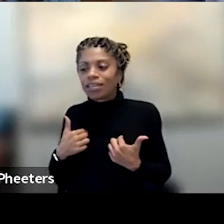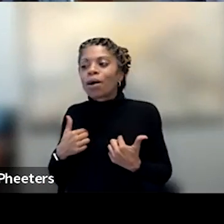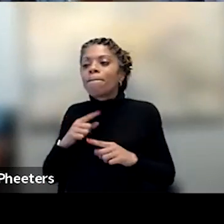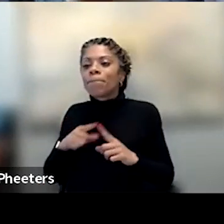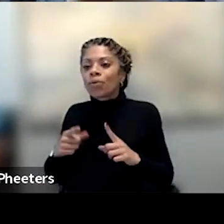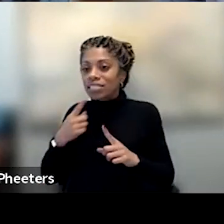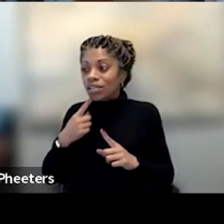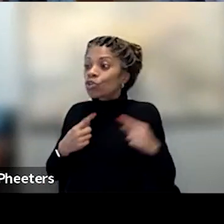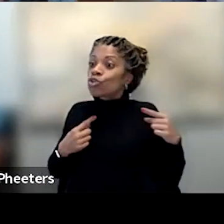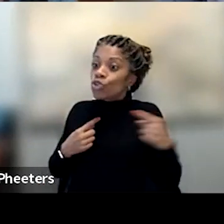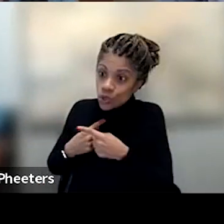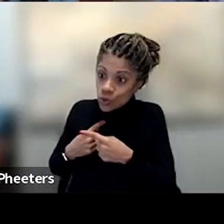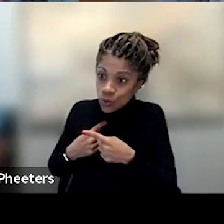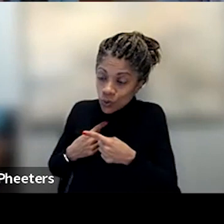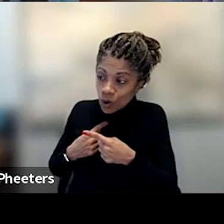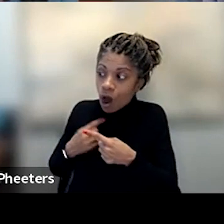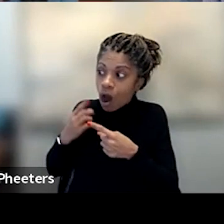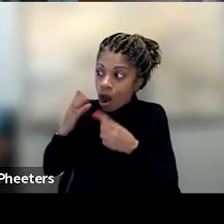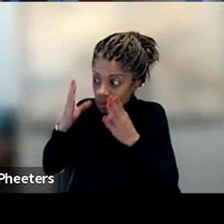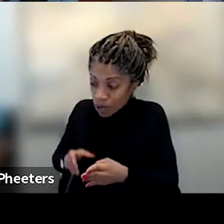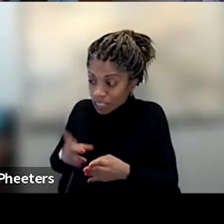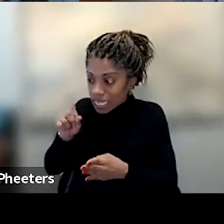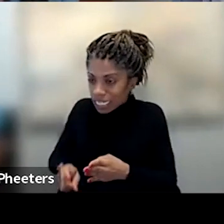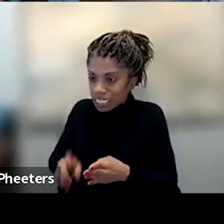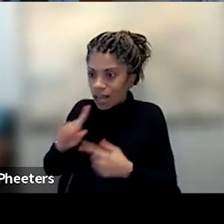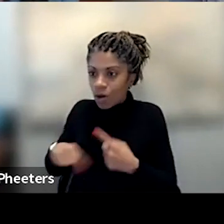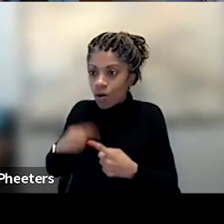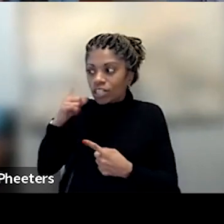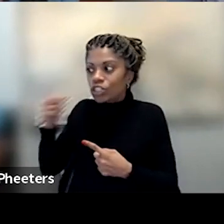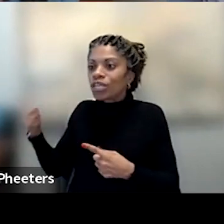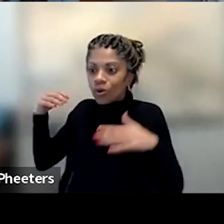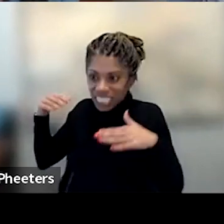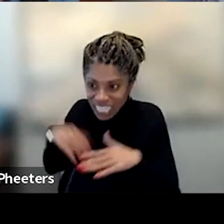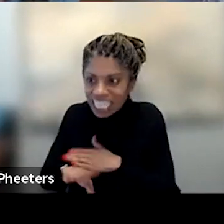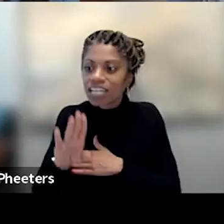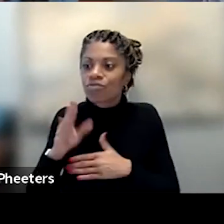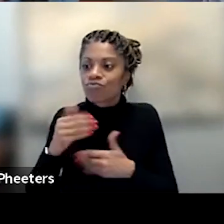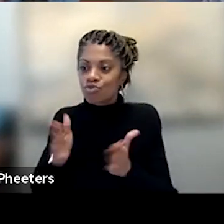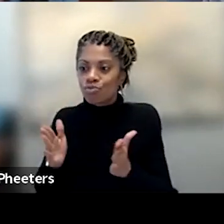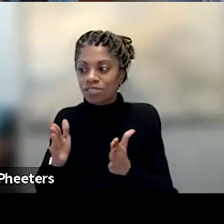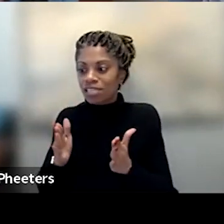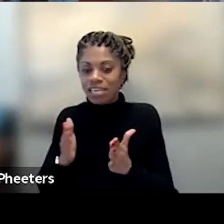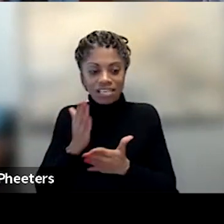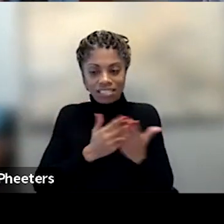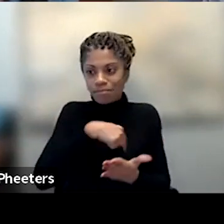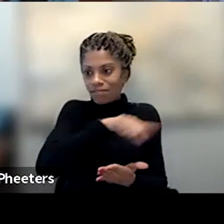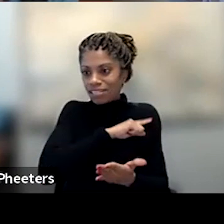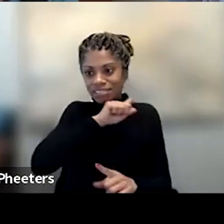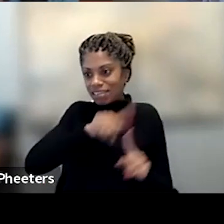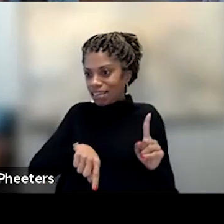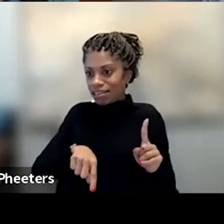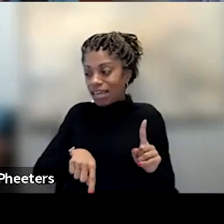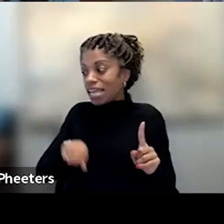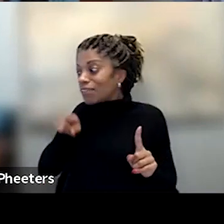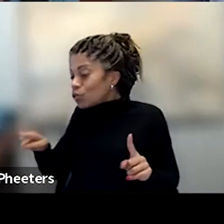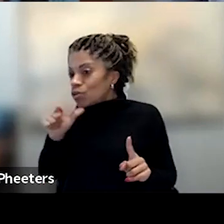this because you can get into rooms that other people can't get into. And if you don't talk about it, then it just won't be brought up.